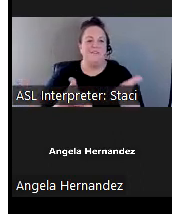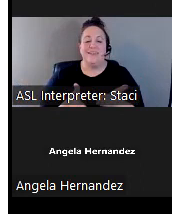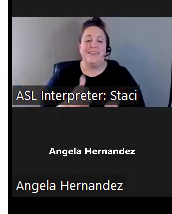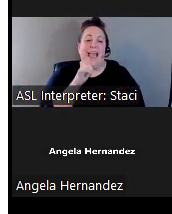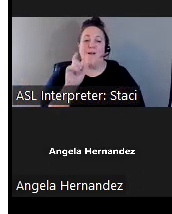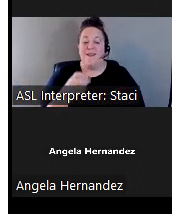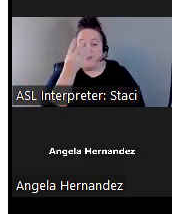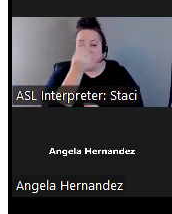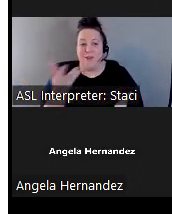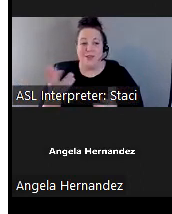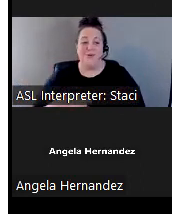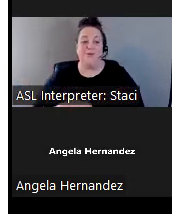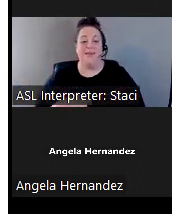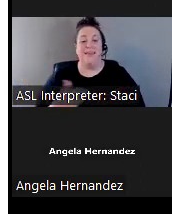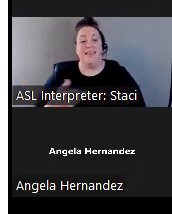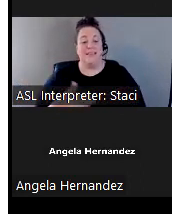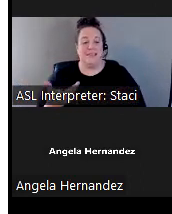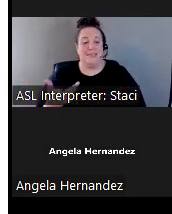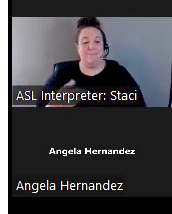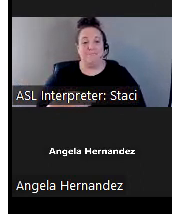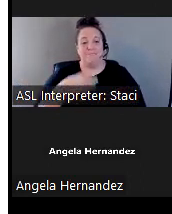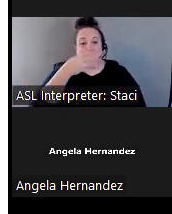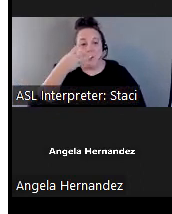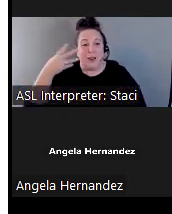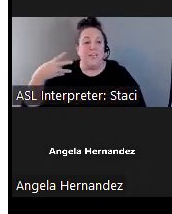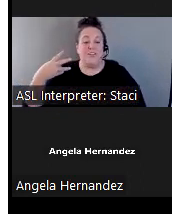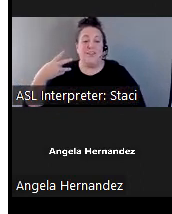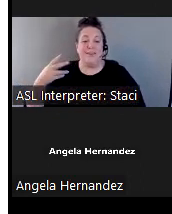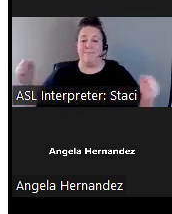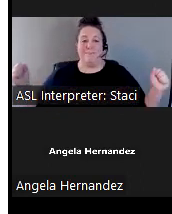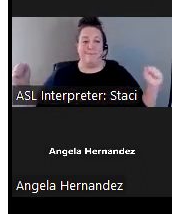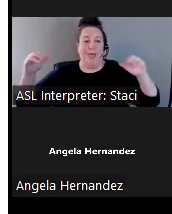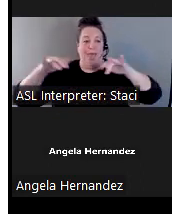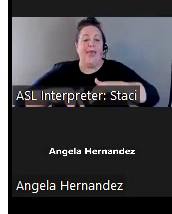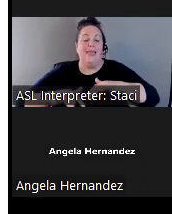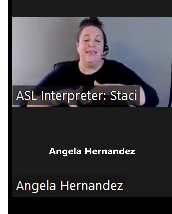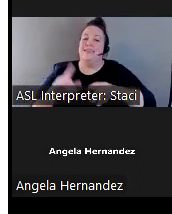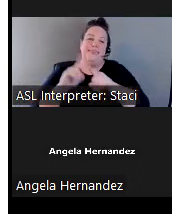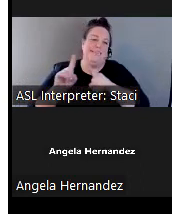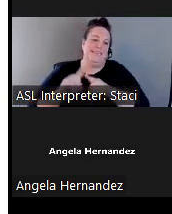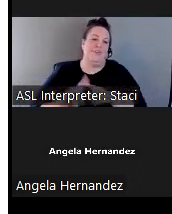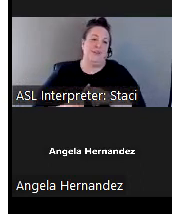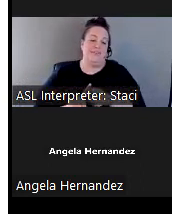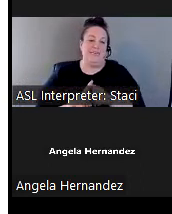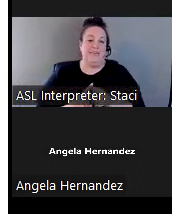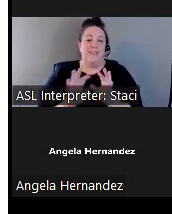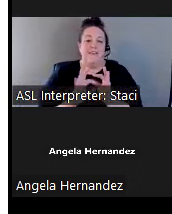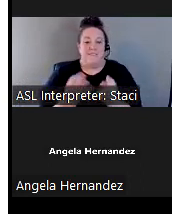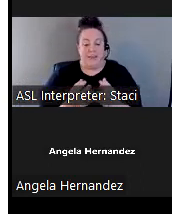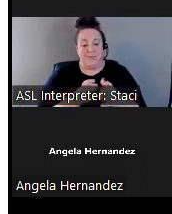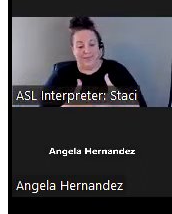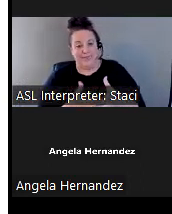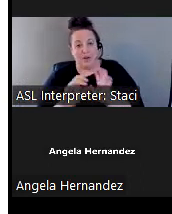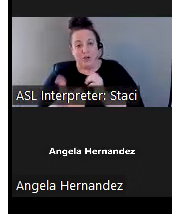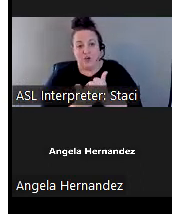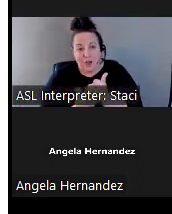levels of immigration, right? So that brings in a whole influx of families that are particularly challenged. And,